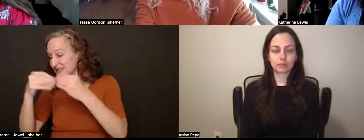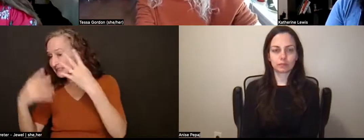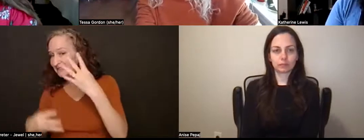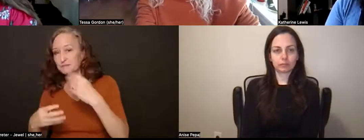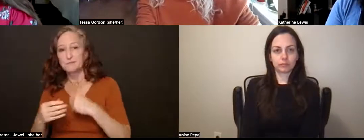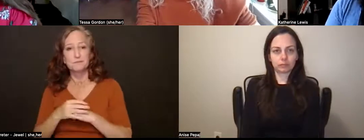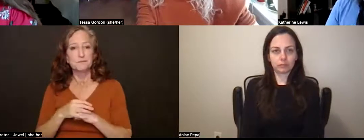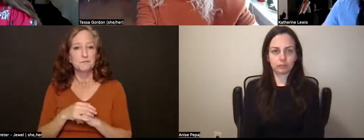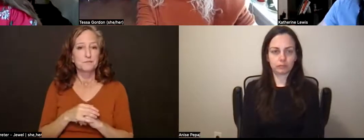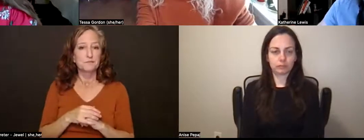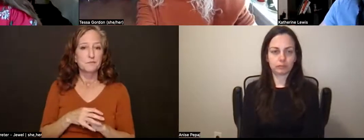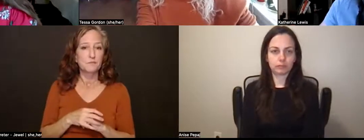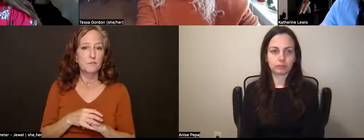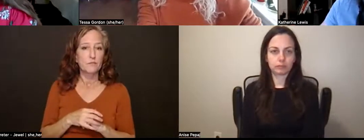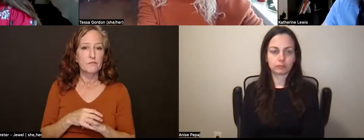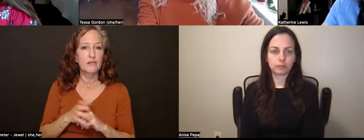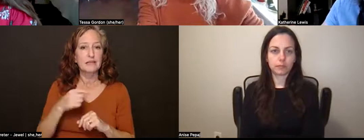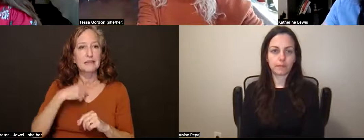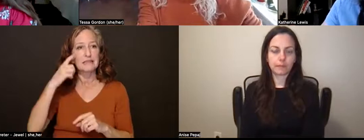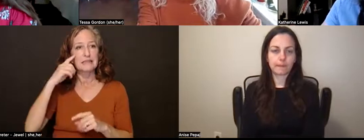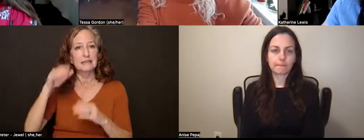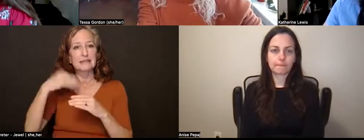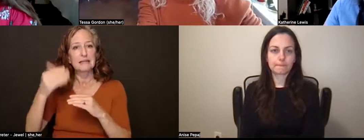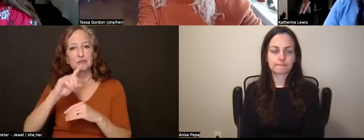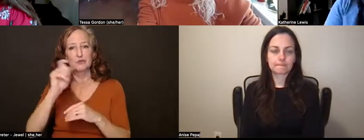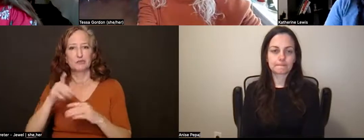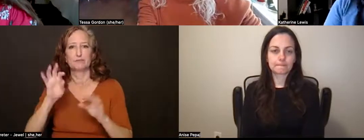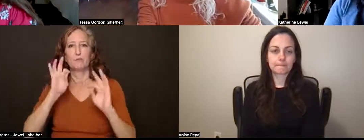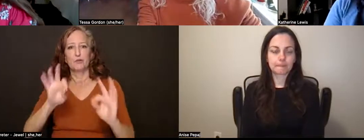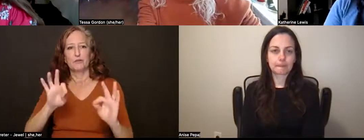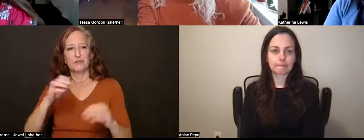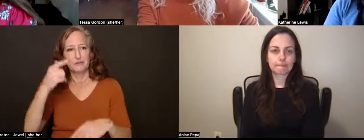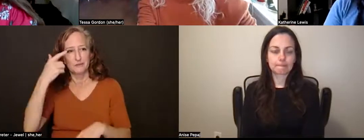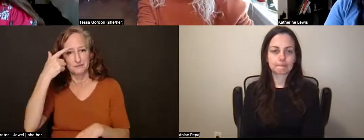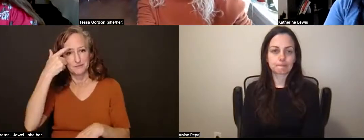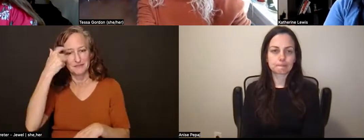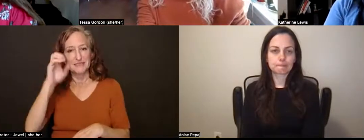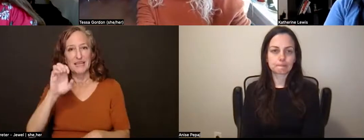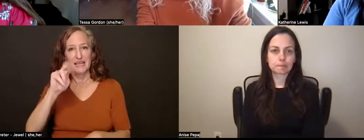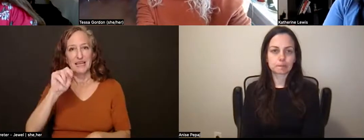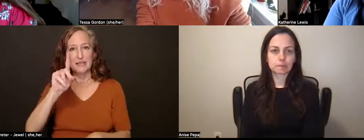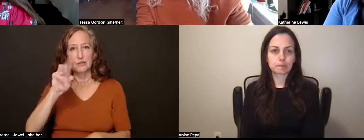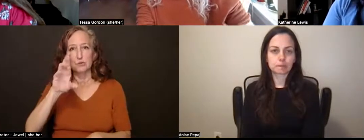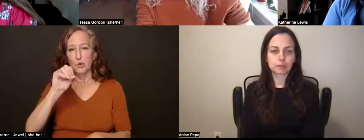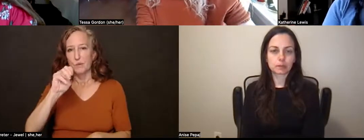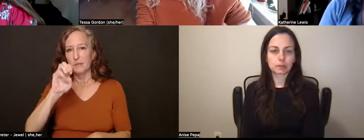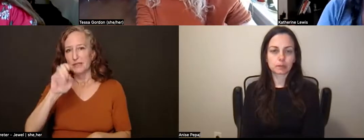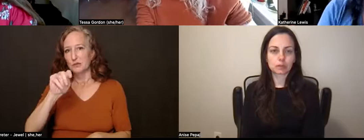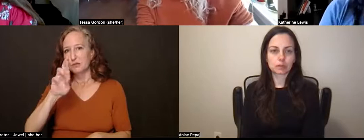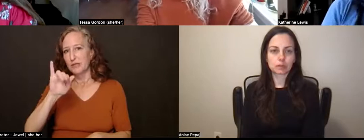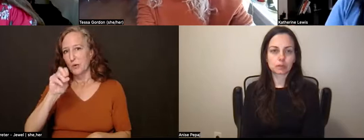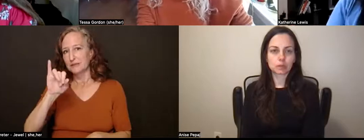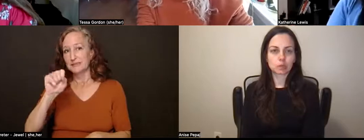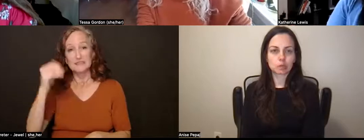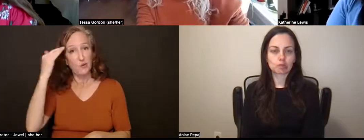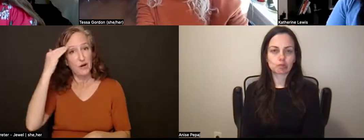question. And I think this question is very fitting because it is also Endometriosis Awareness Month. This is in regards